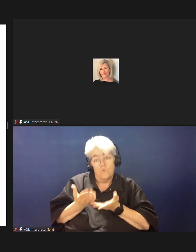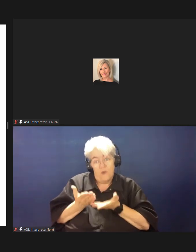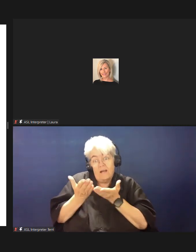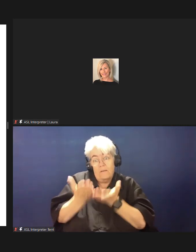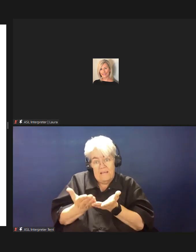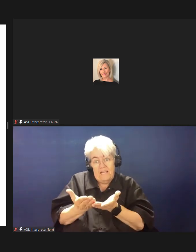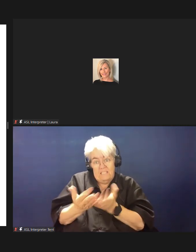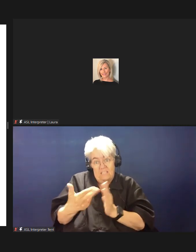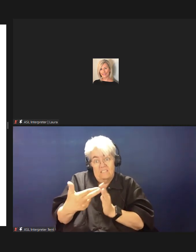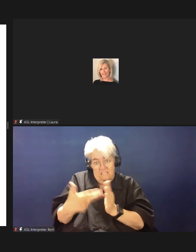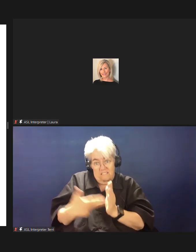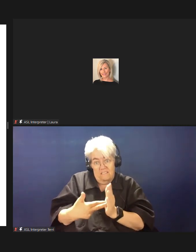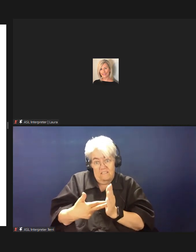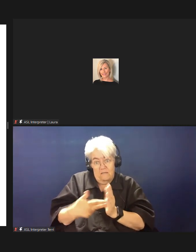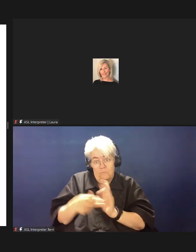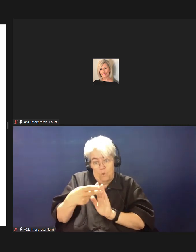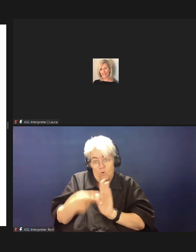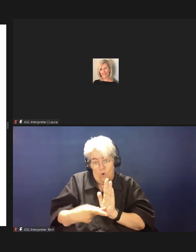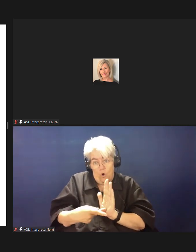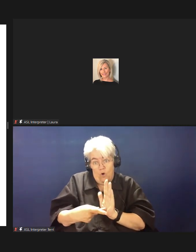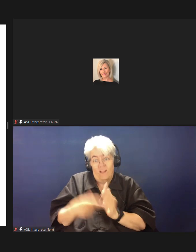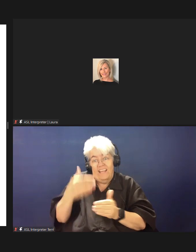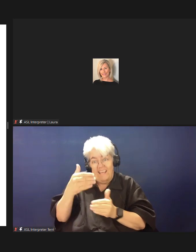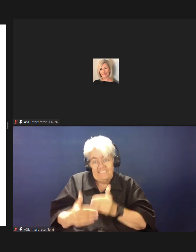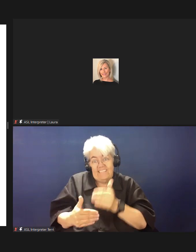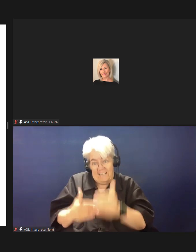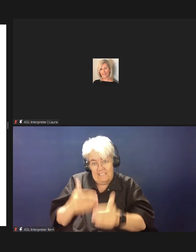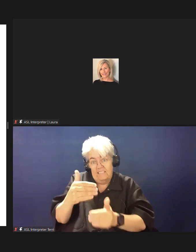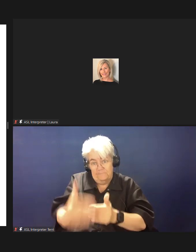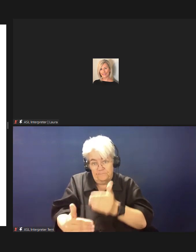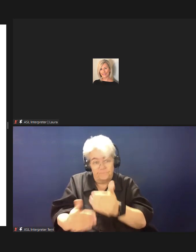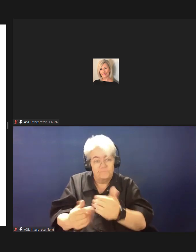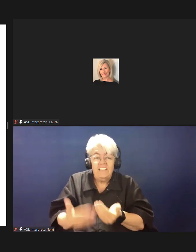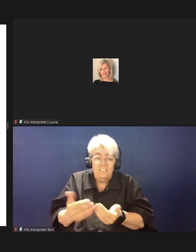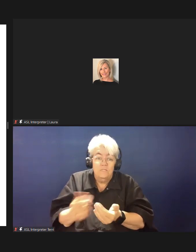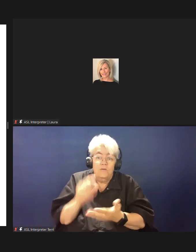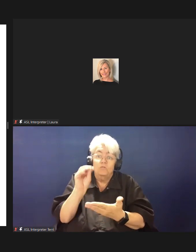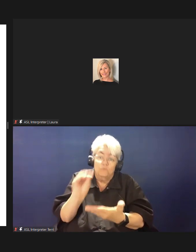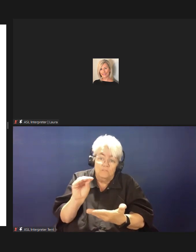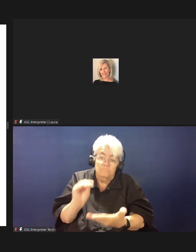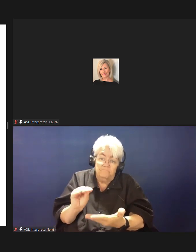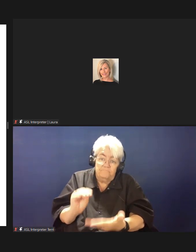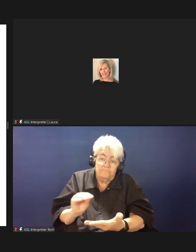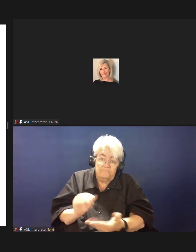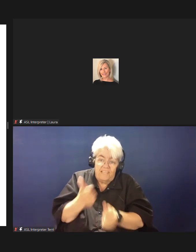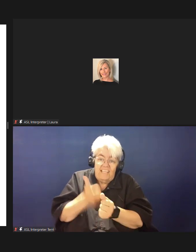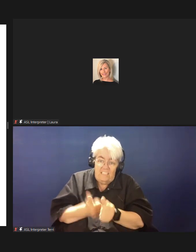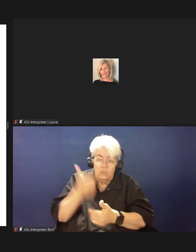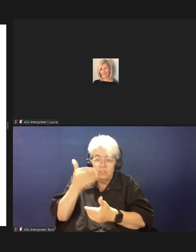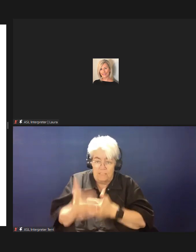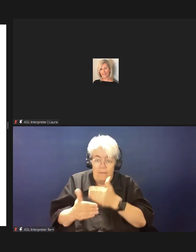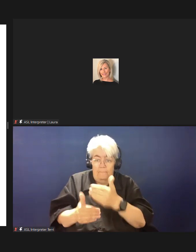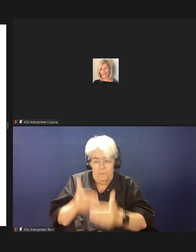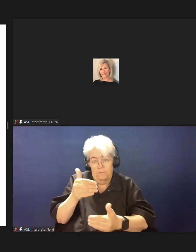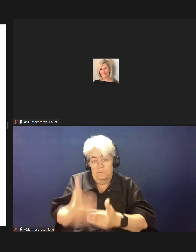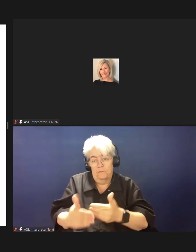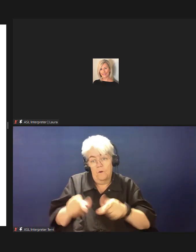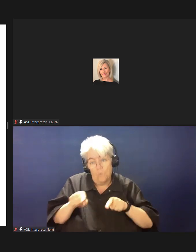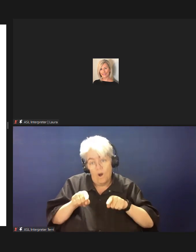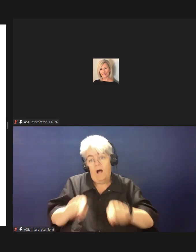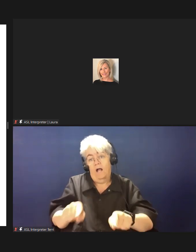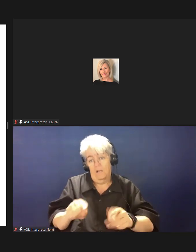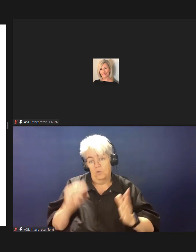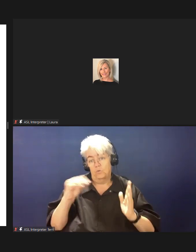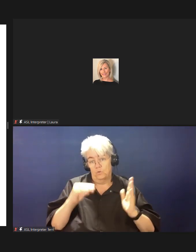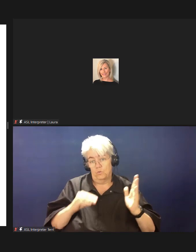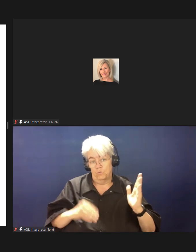by step, and gives you an easy way to document each of the steps as you go. The first